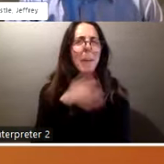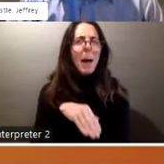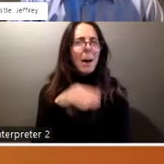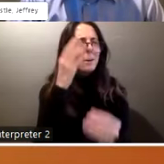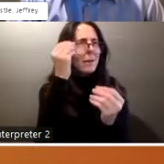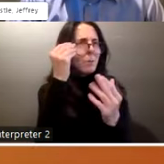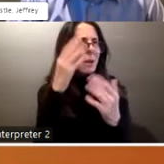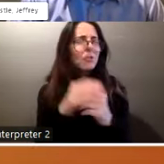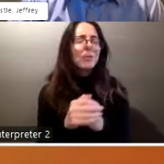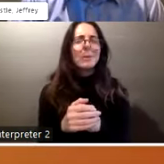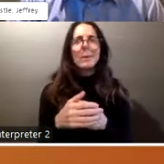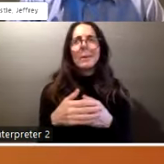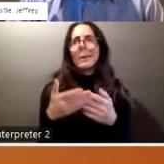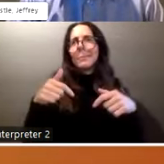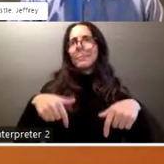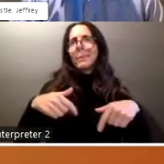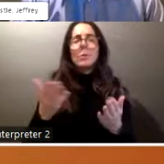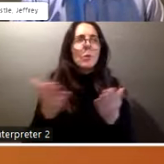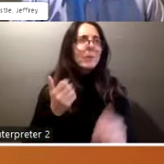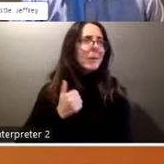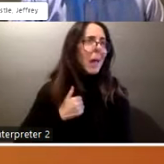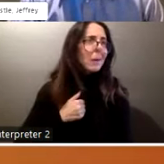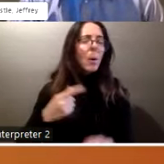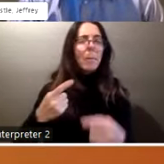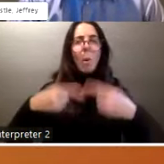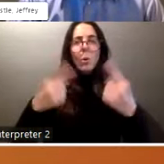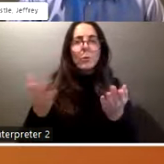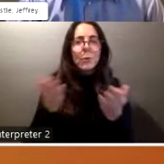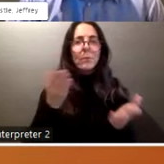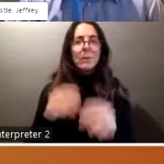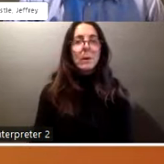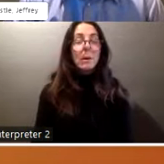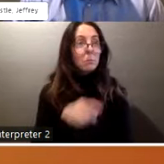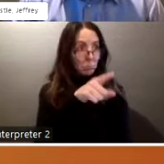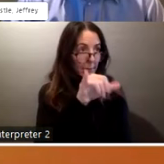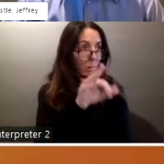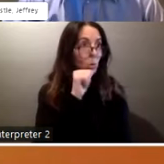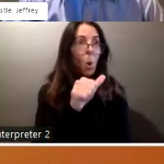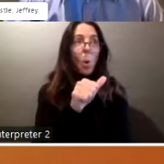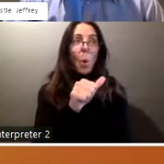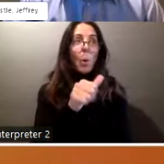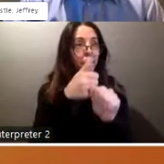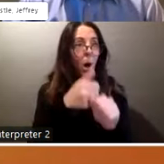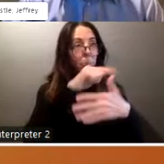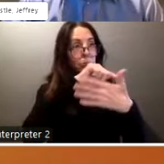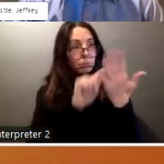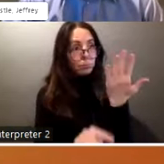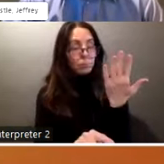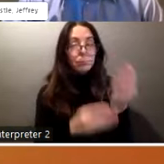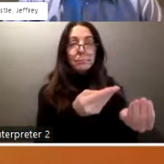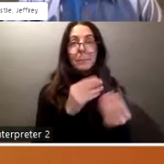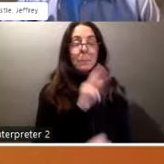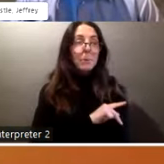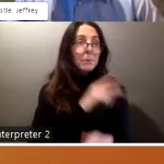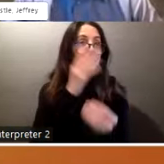Canada Border Services Agency. And basically that if you don't comply with whatever they're requesting, providing personal